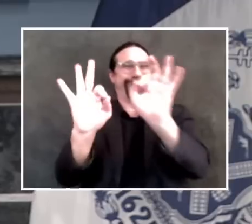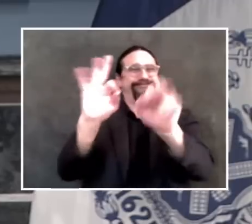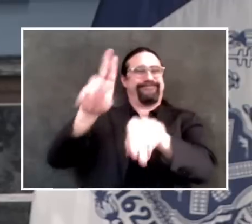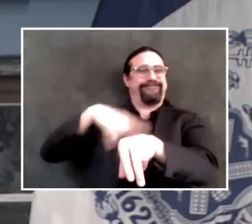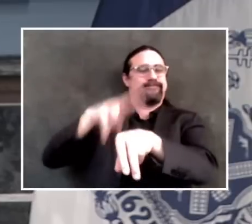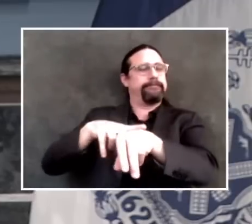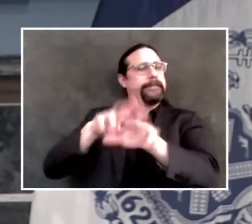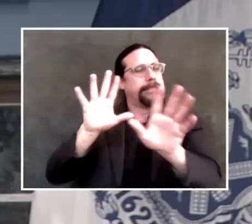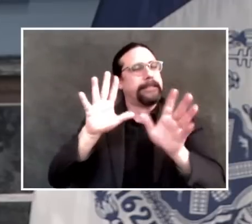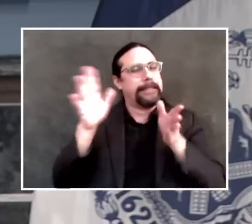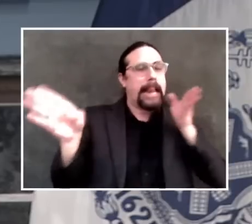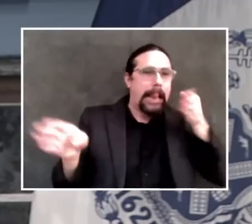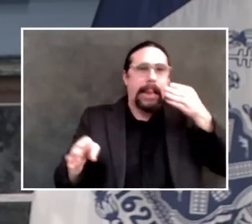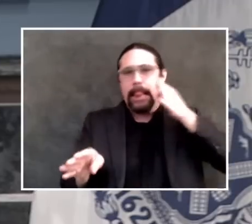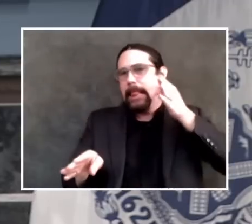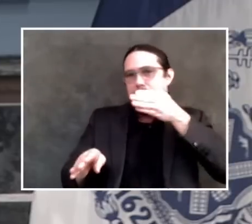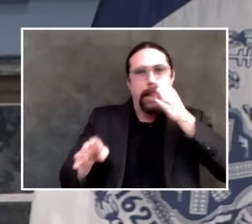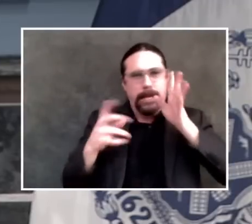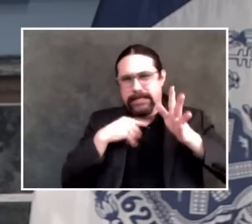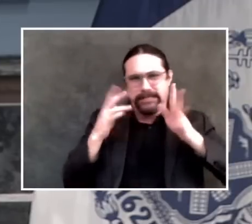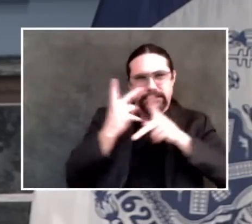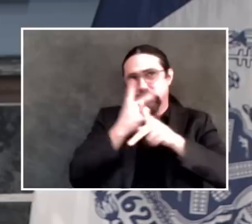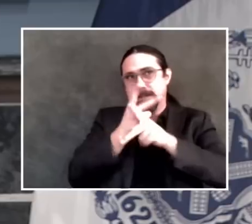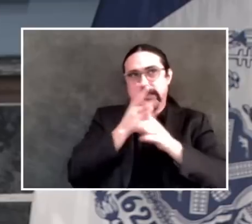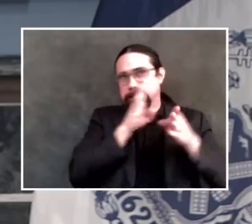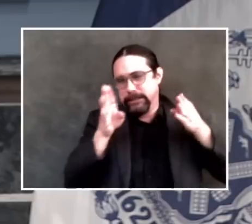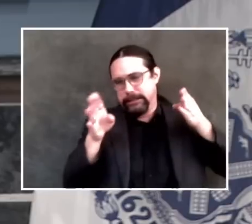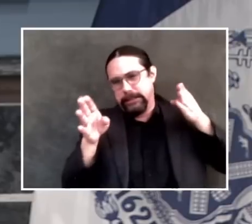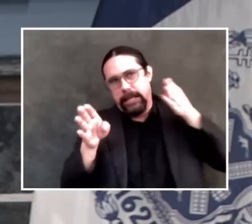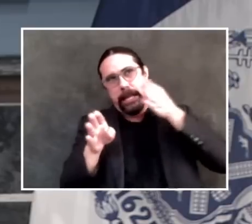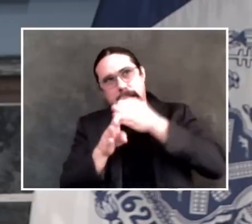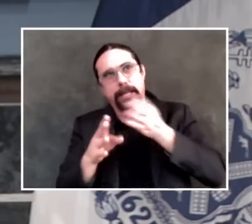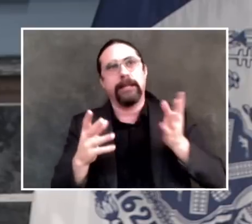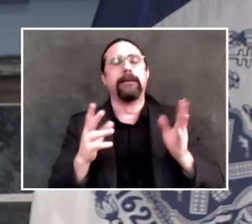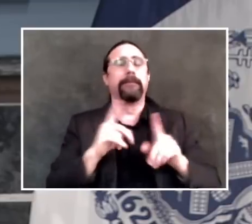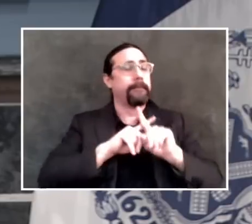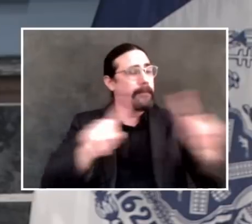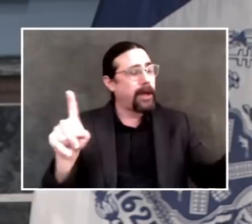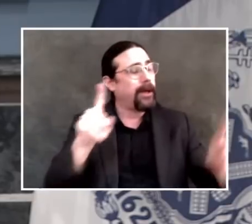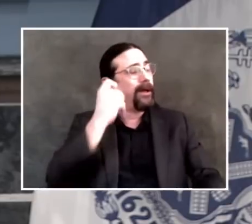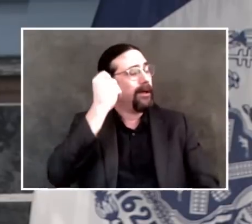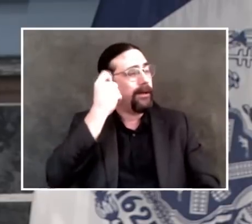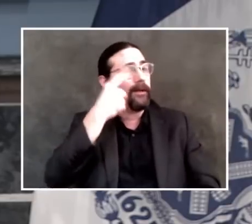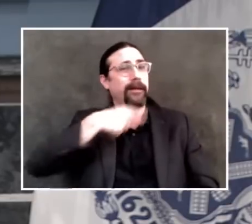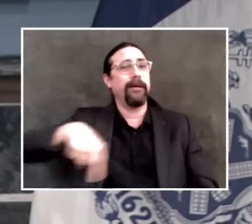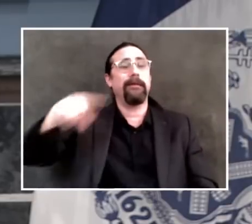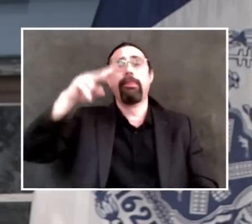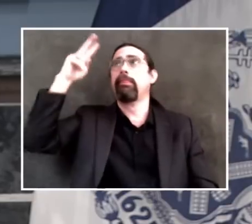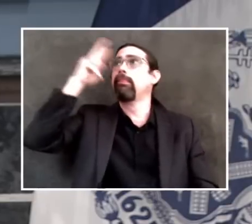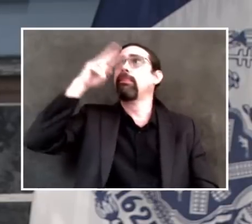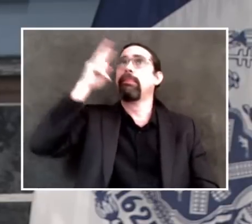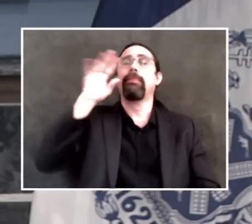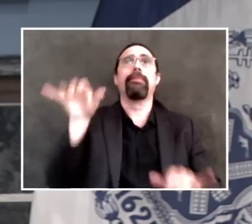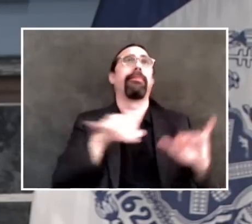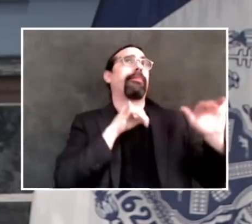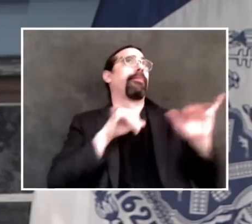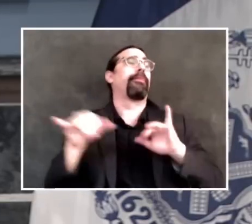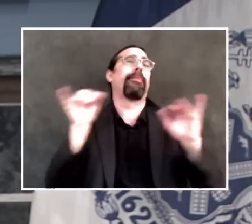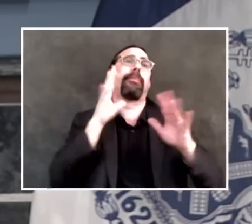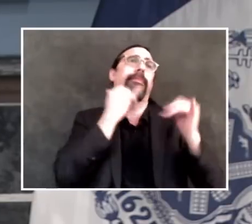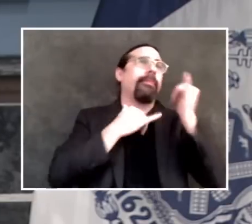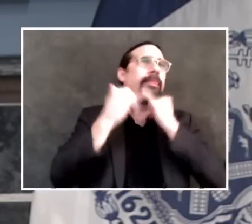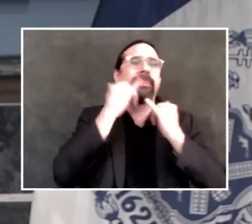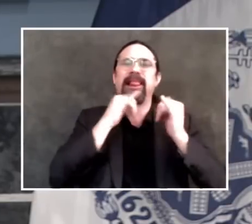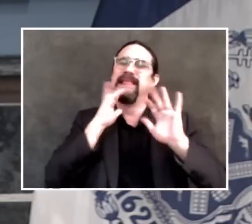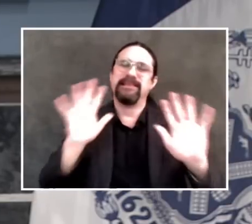not strong, if we're not disciplined, in fact, this is a disease that can resurge. You should be very worried about resurgence.